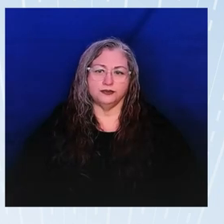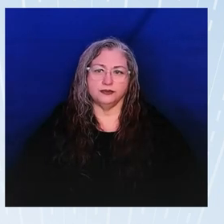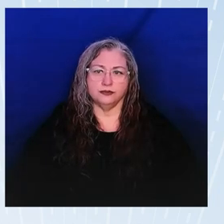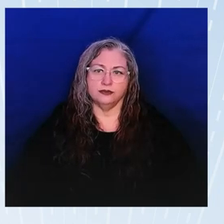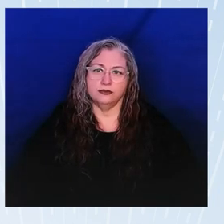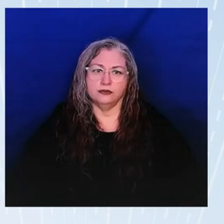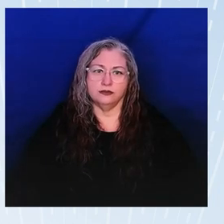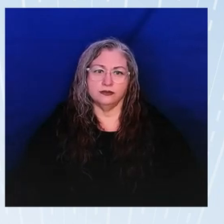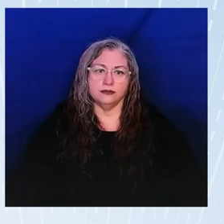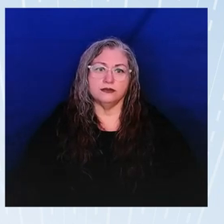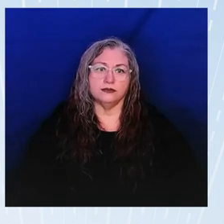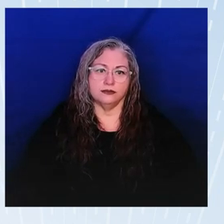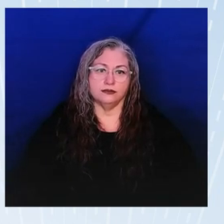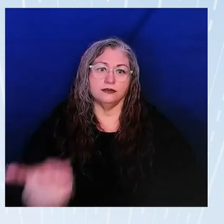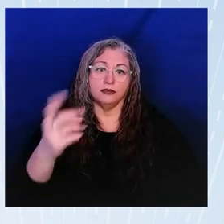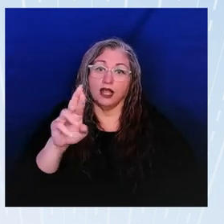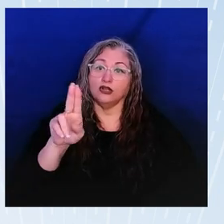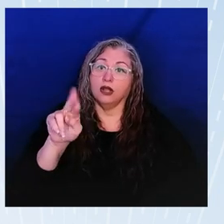Okay, Dr. Underwood.